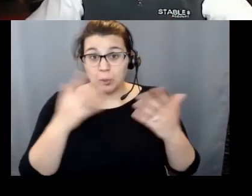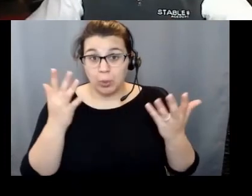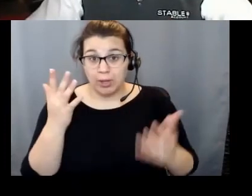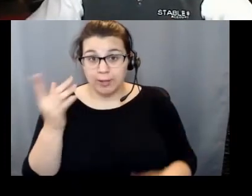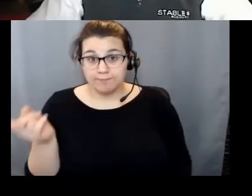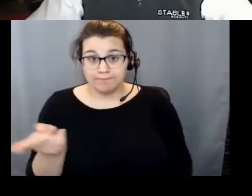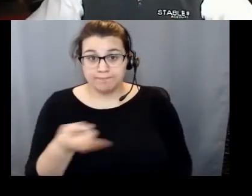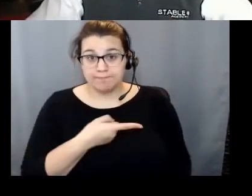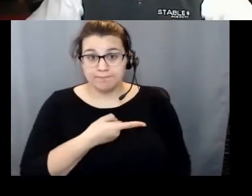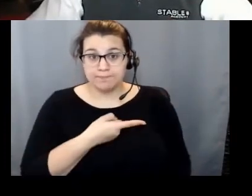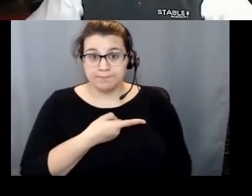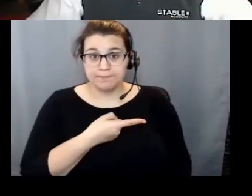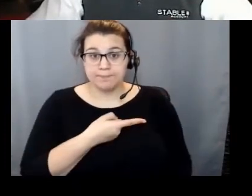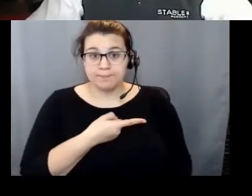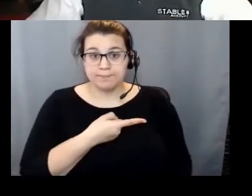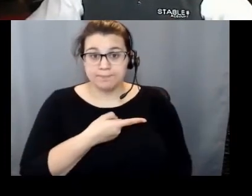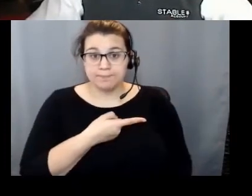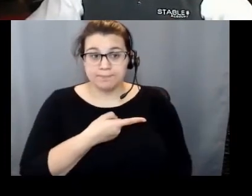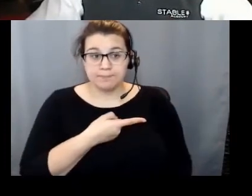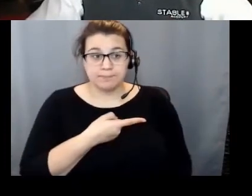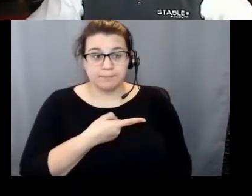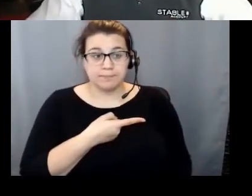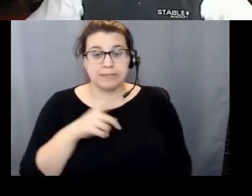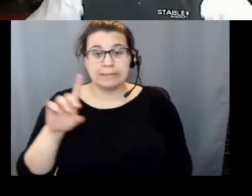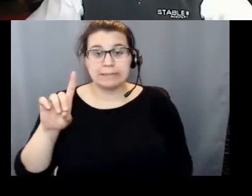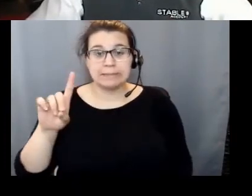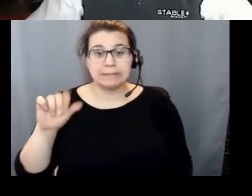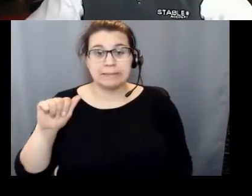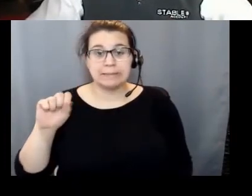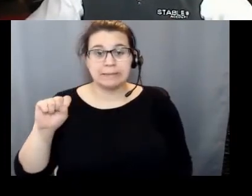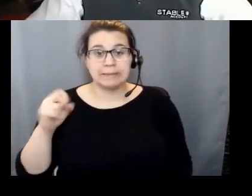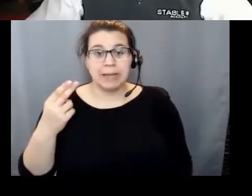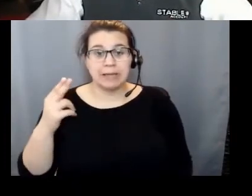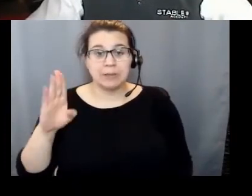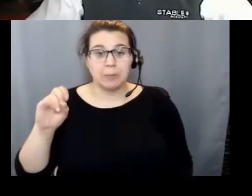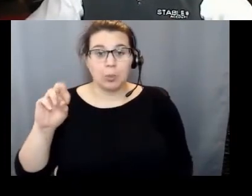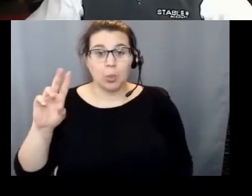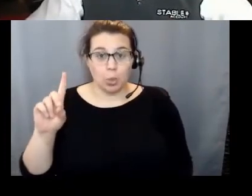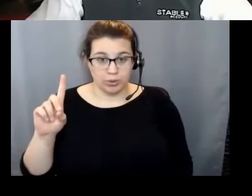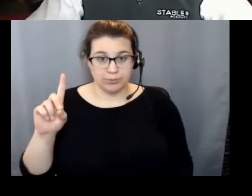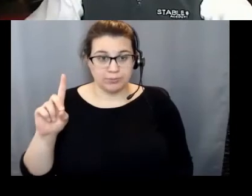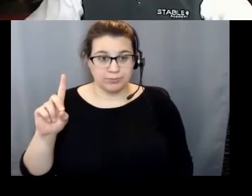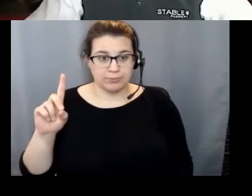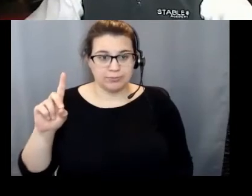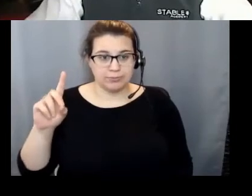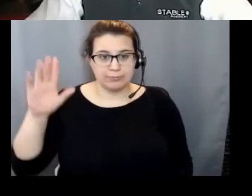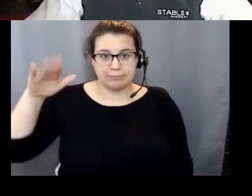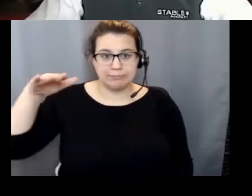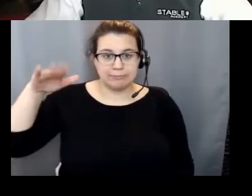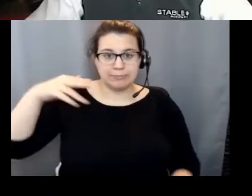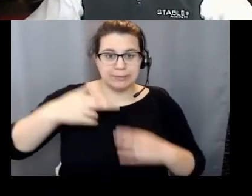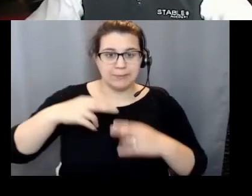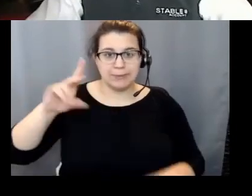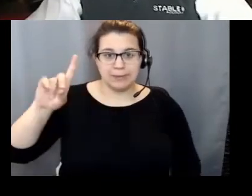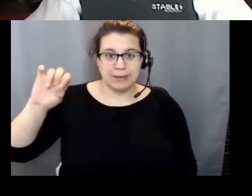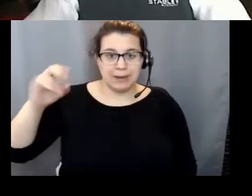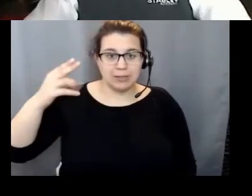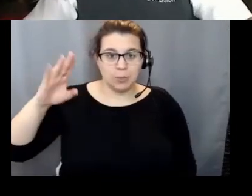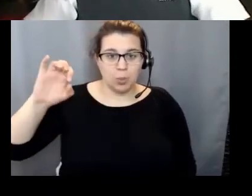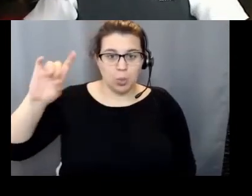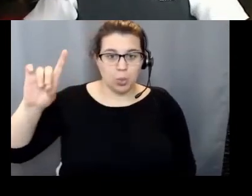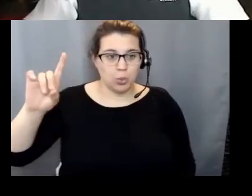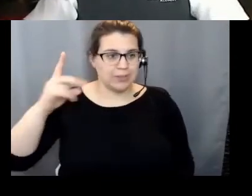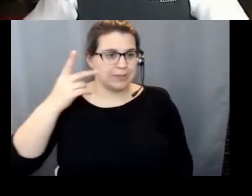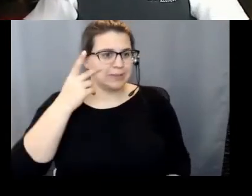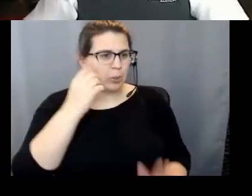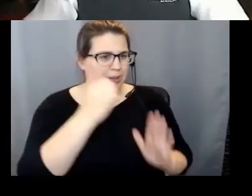in this example is the dashboard. So you're up here, we call this the dashboard. It's going to show you this account. It's hard